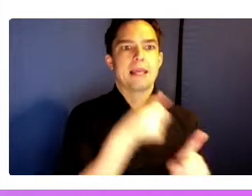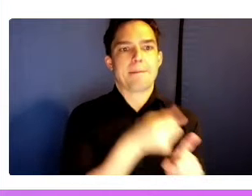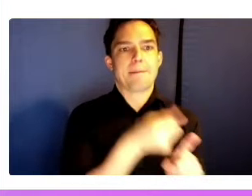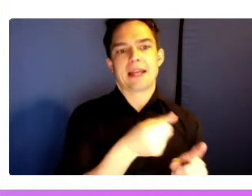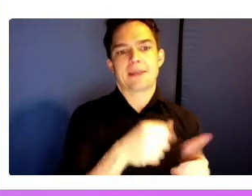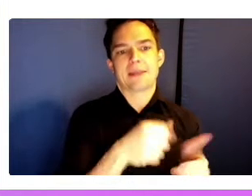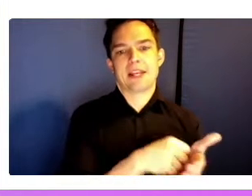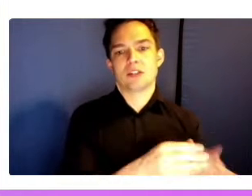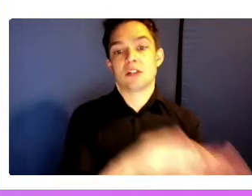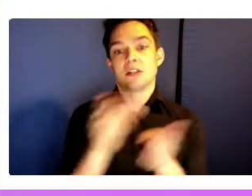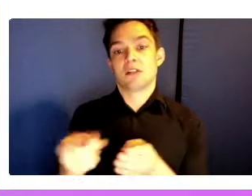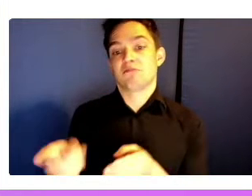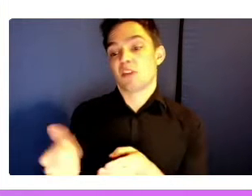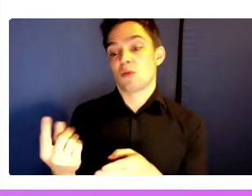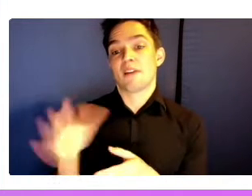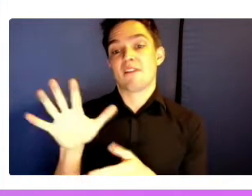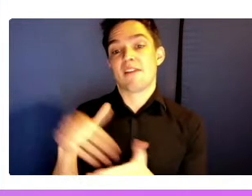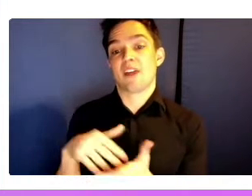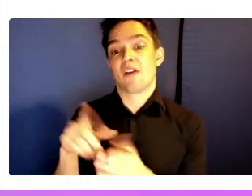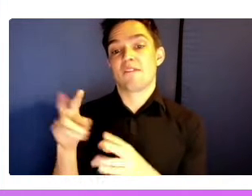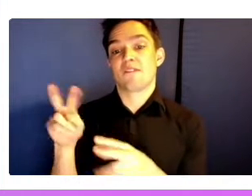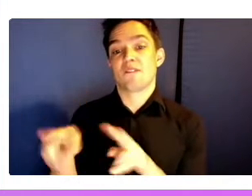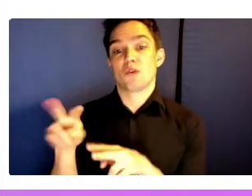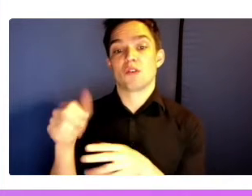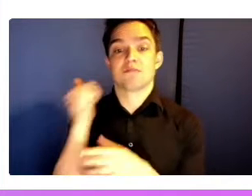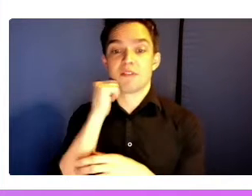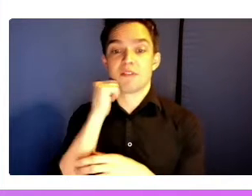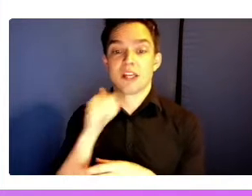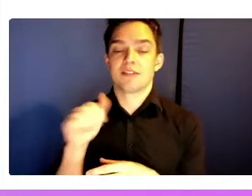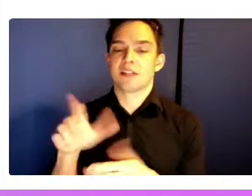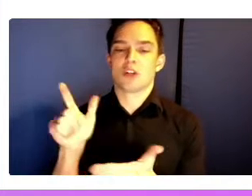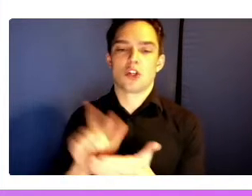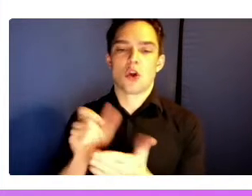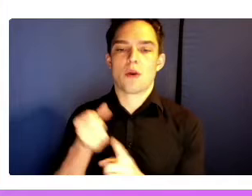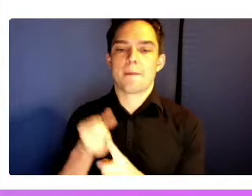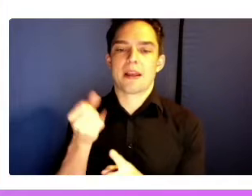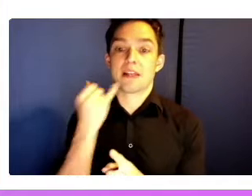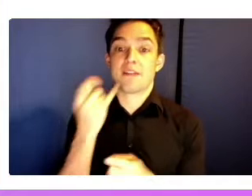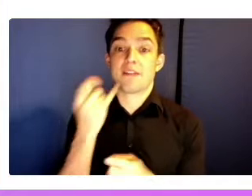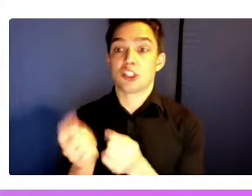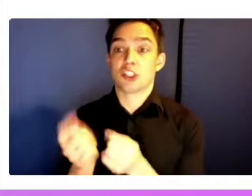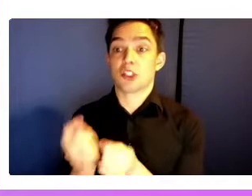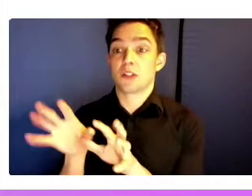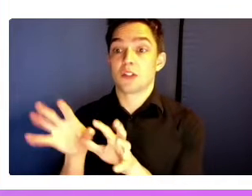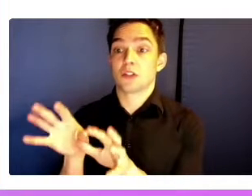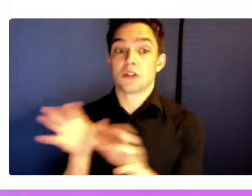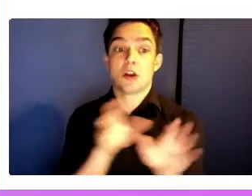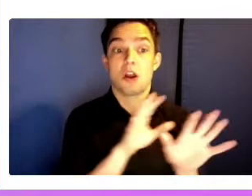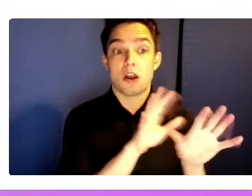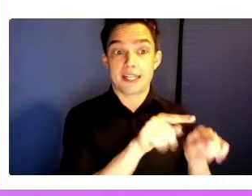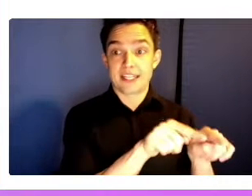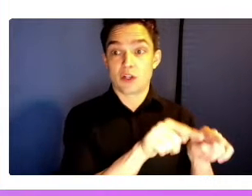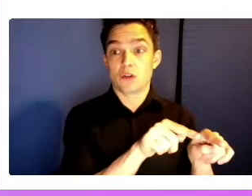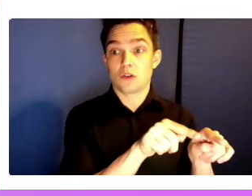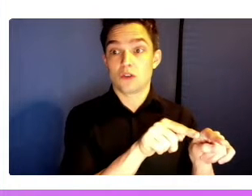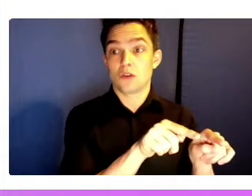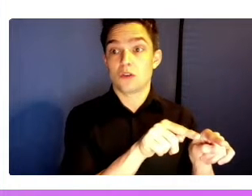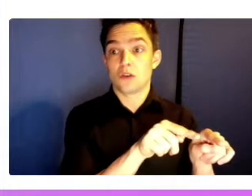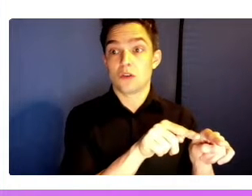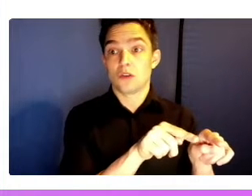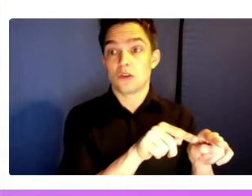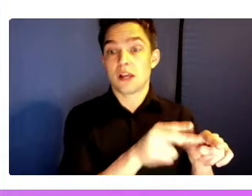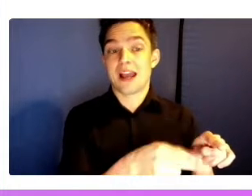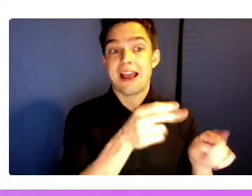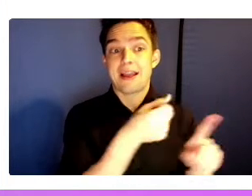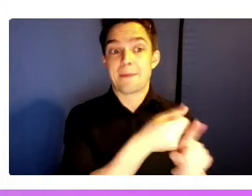other gets 5,000 views a day. It's a very low impact page. If I change things on the high impact page, everyone